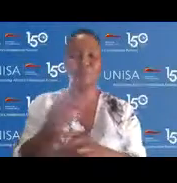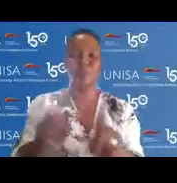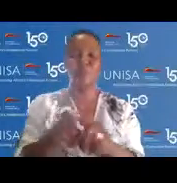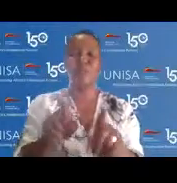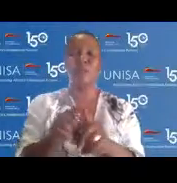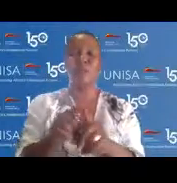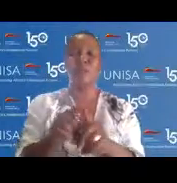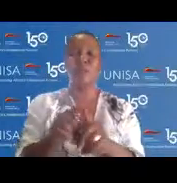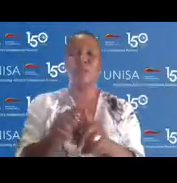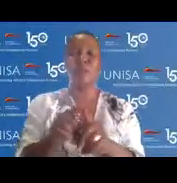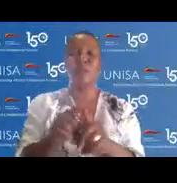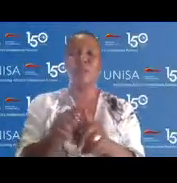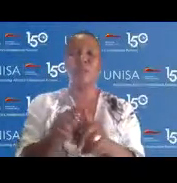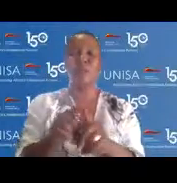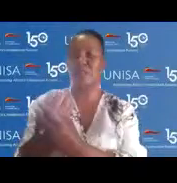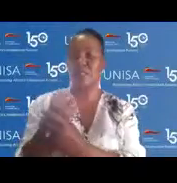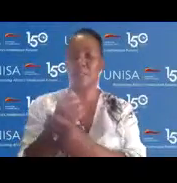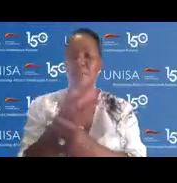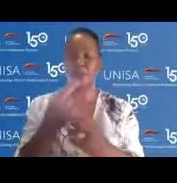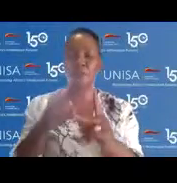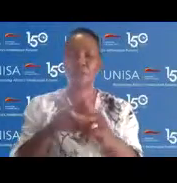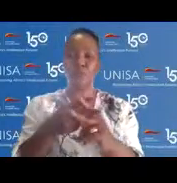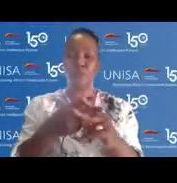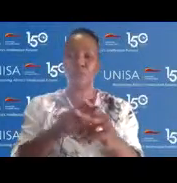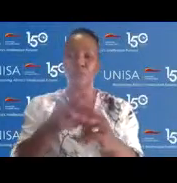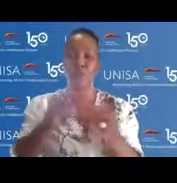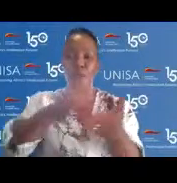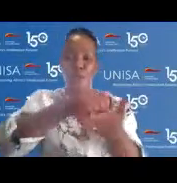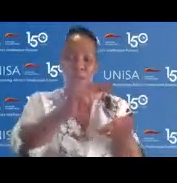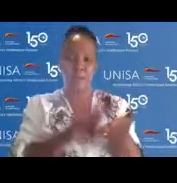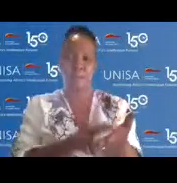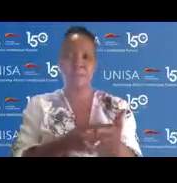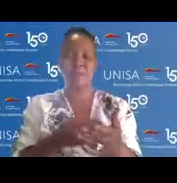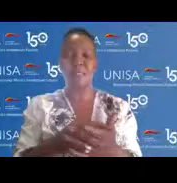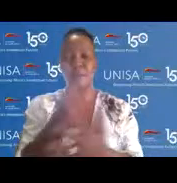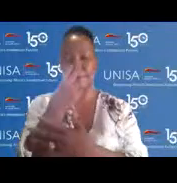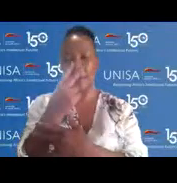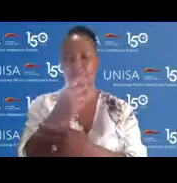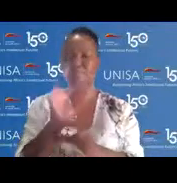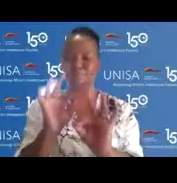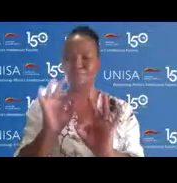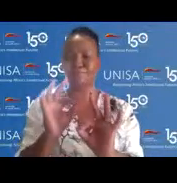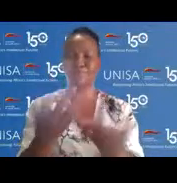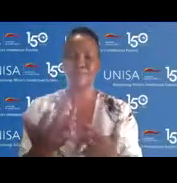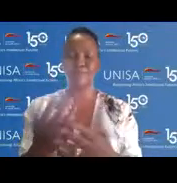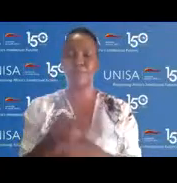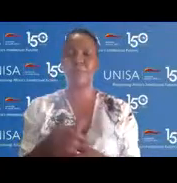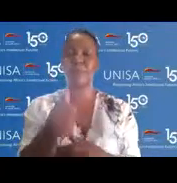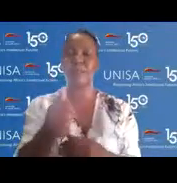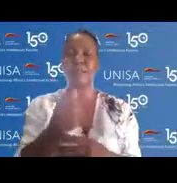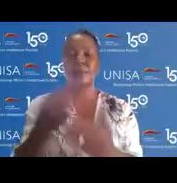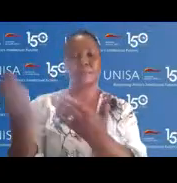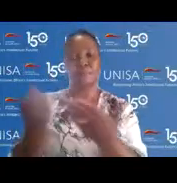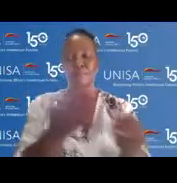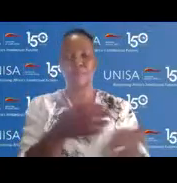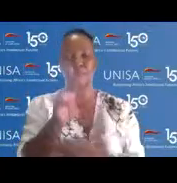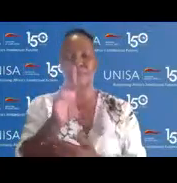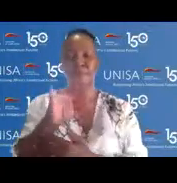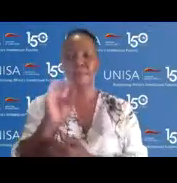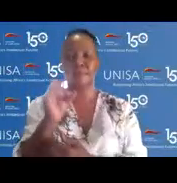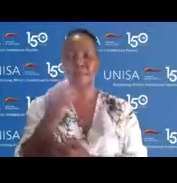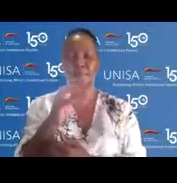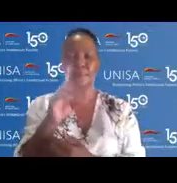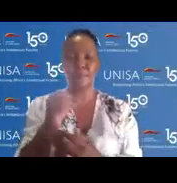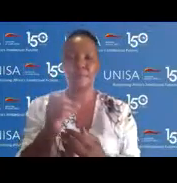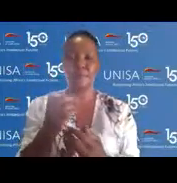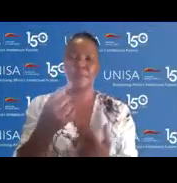productivity tools and apps, which is quite fun. So Richard, I'm just going to hand over to you now. If there's things from day 1